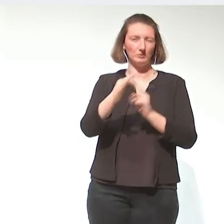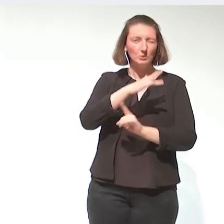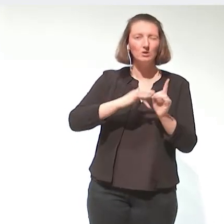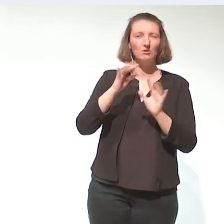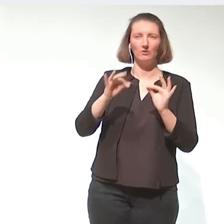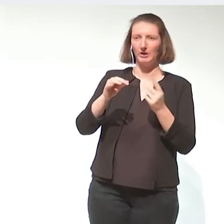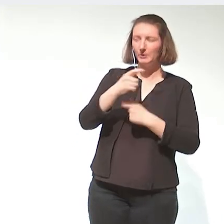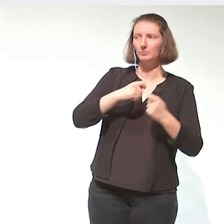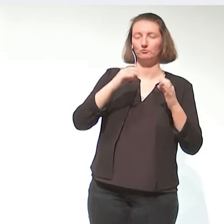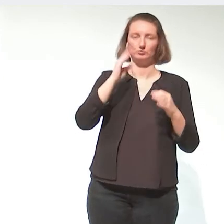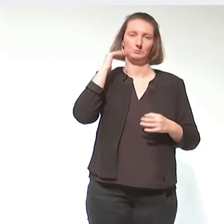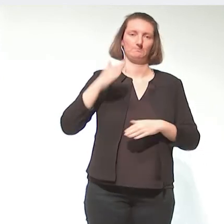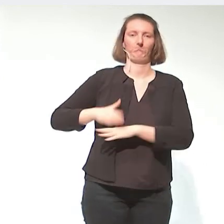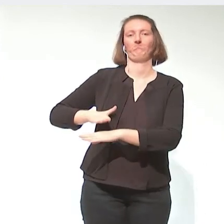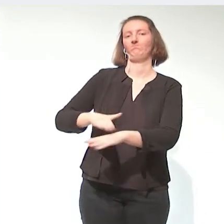to